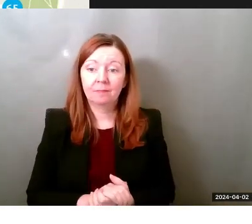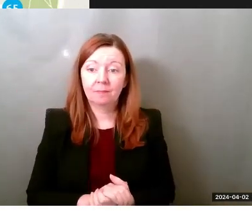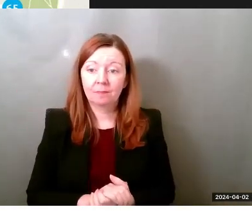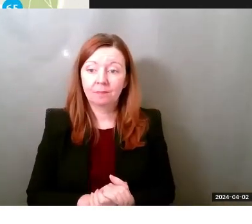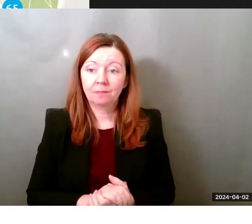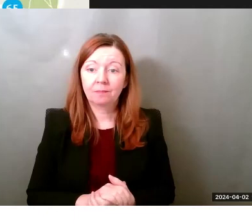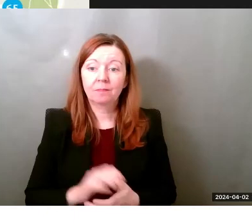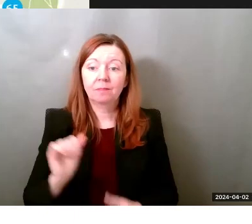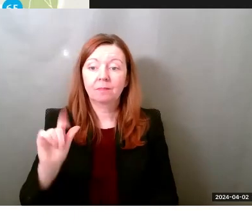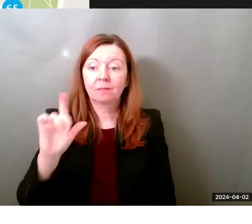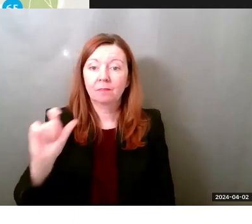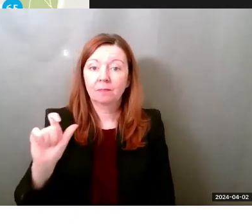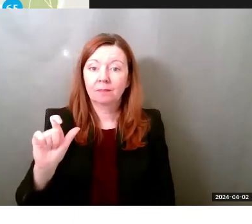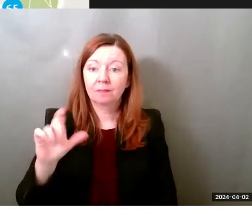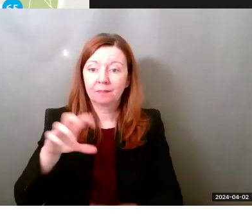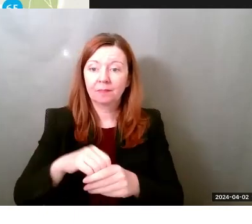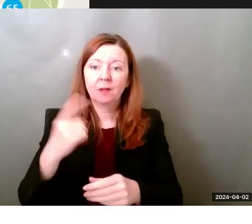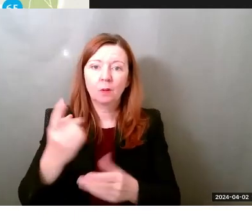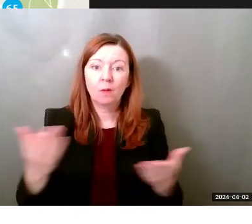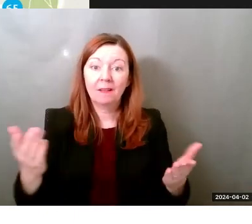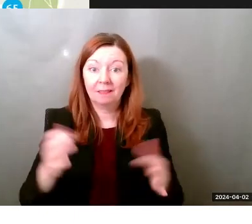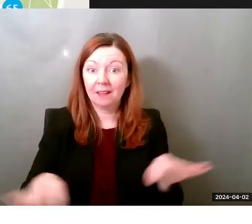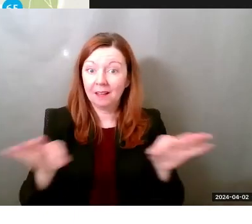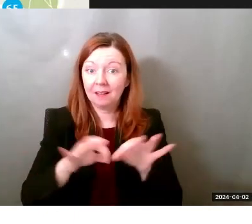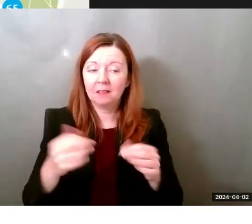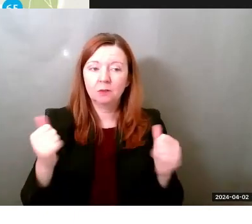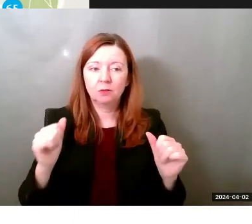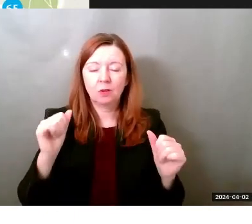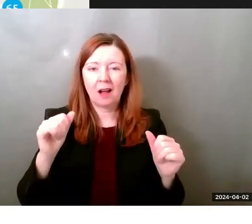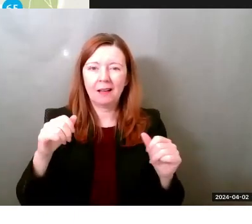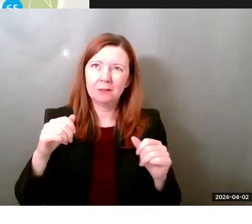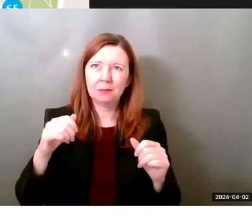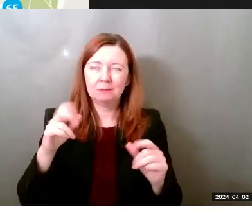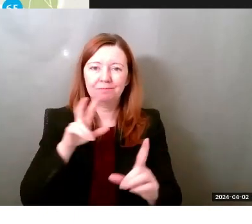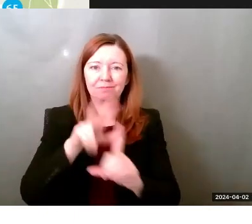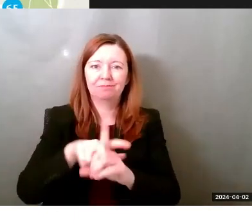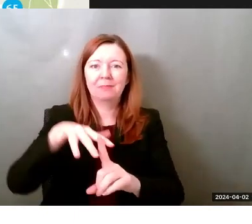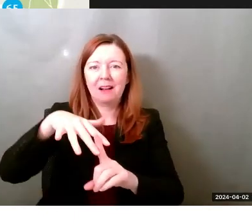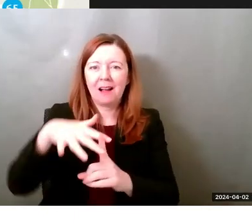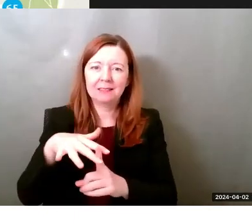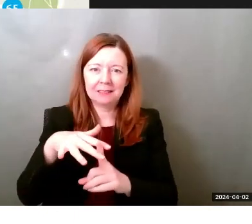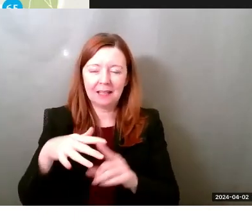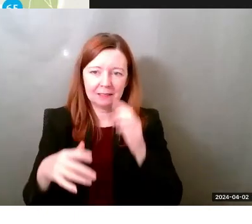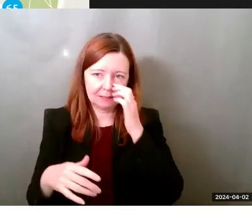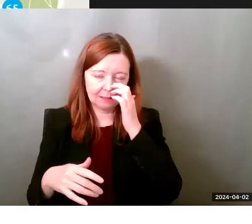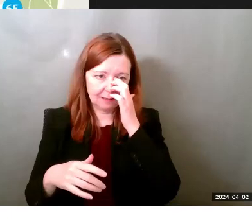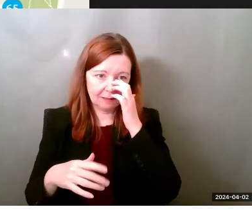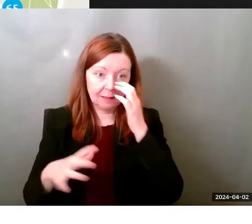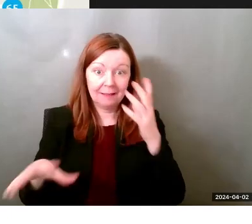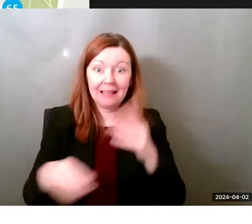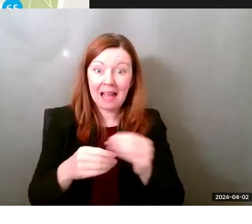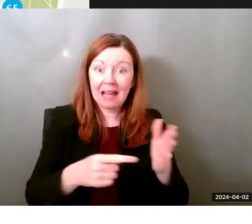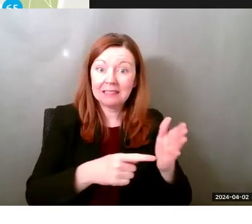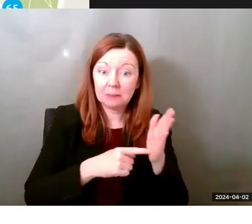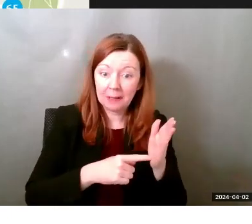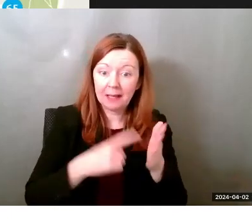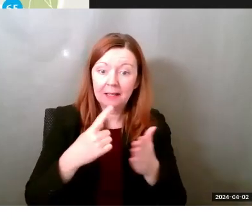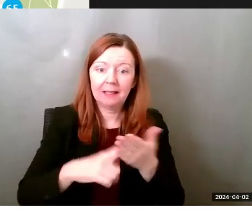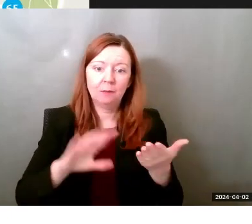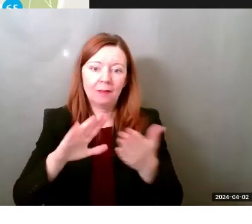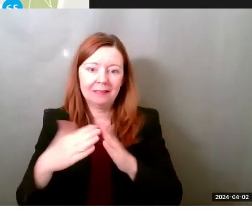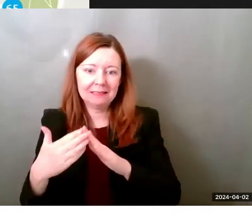And one thing that is key here is to try and contextualize our added demand in relation to what the city is